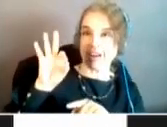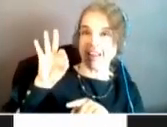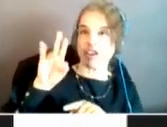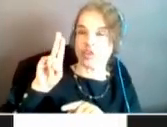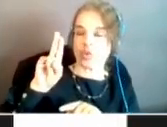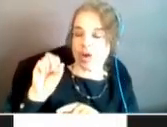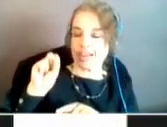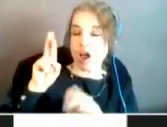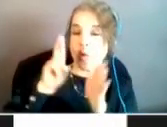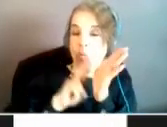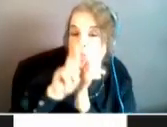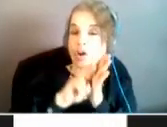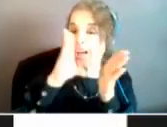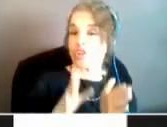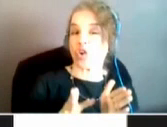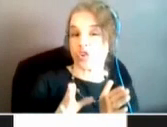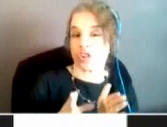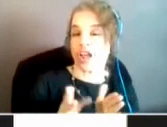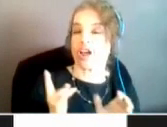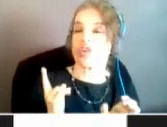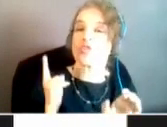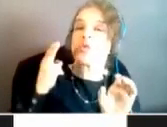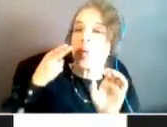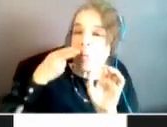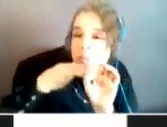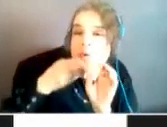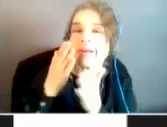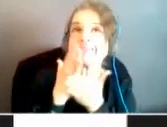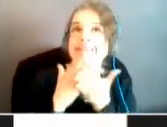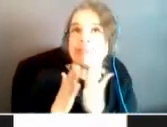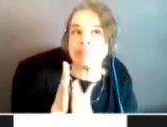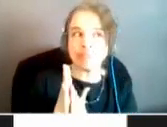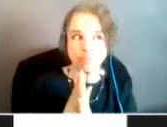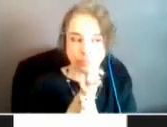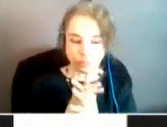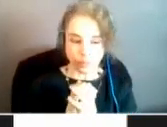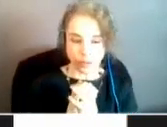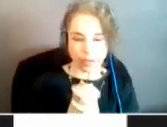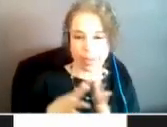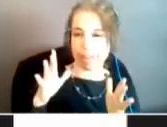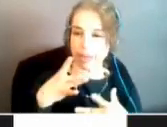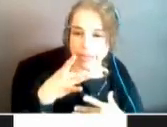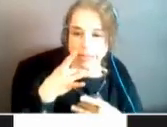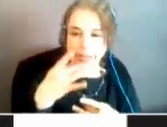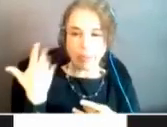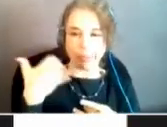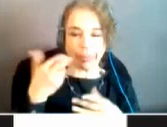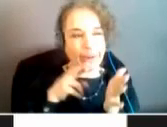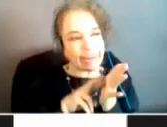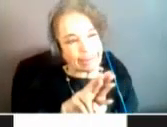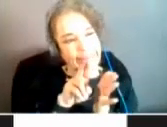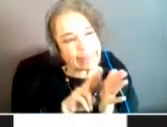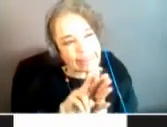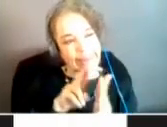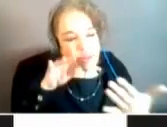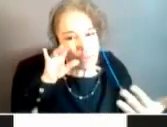researcher, is doing some very interesting research in terms